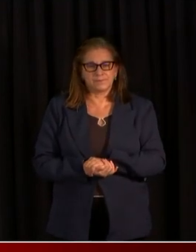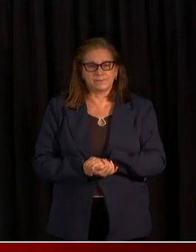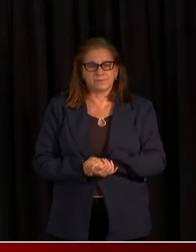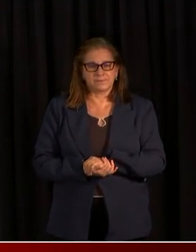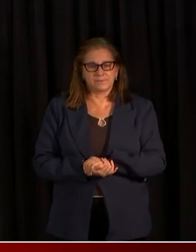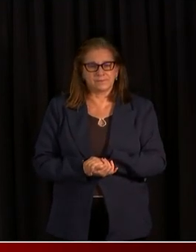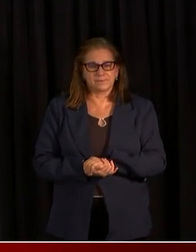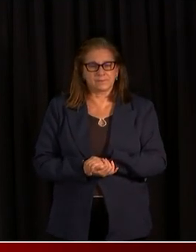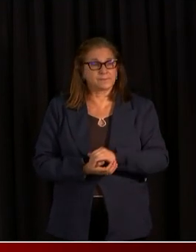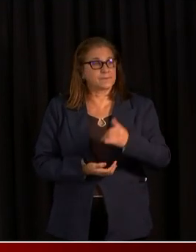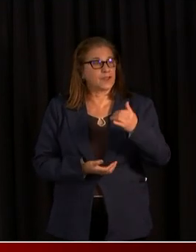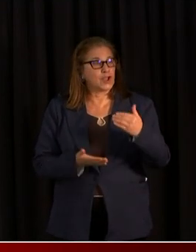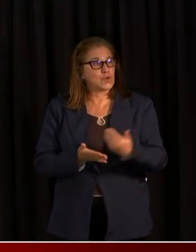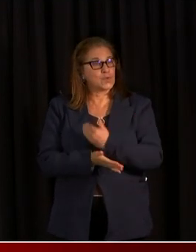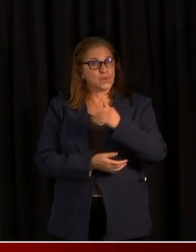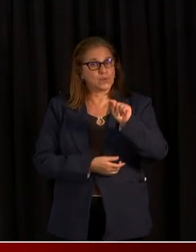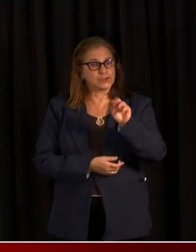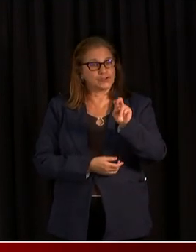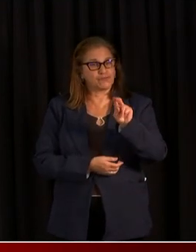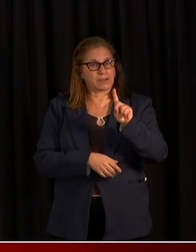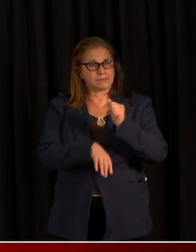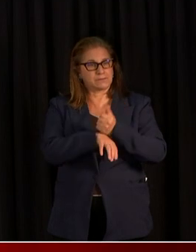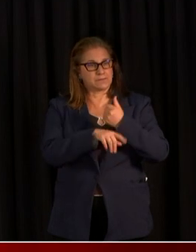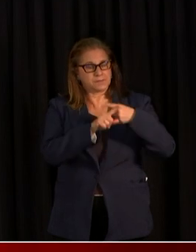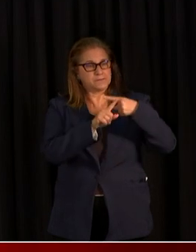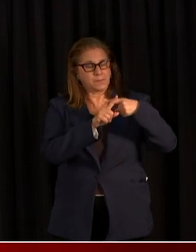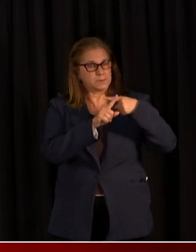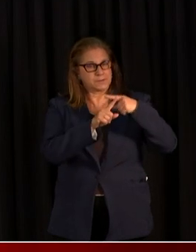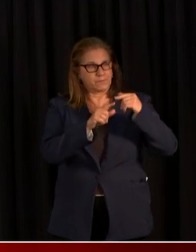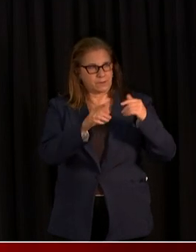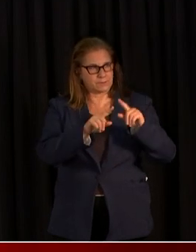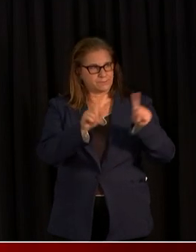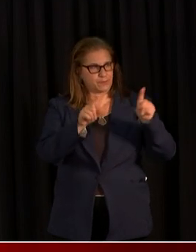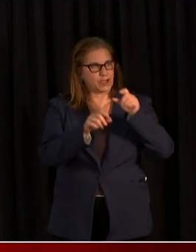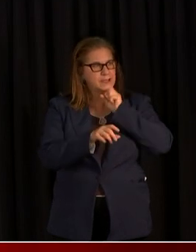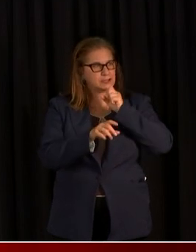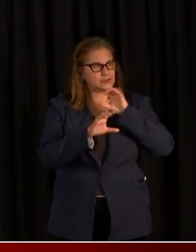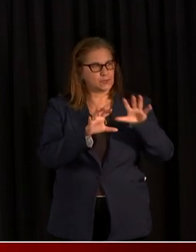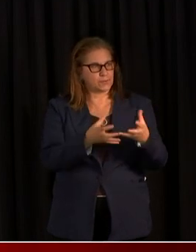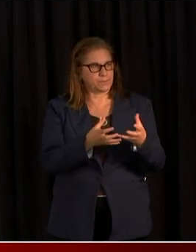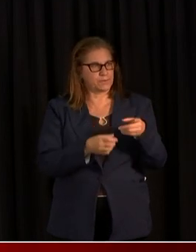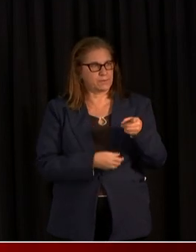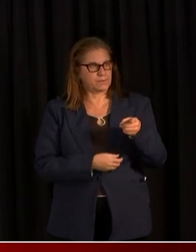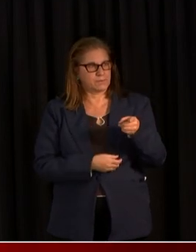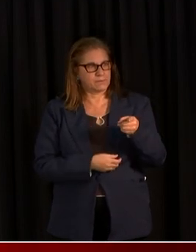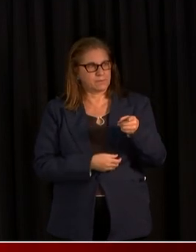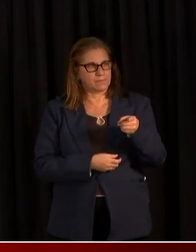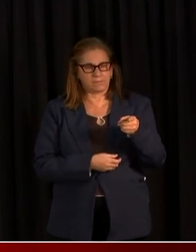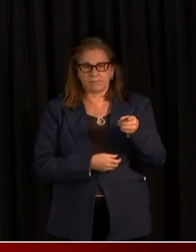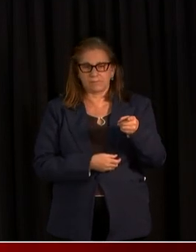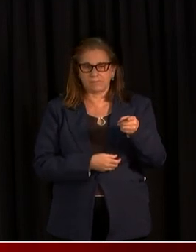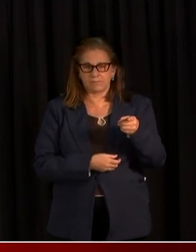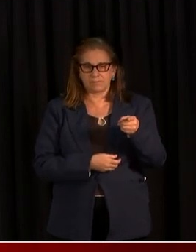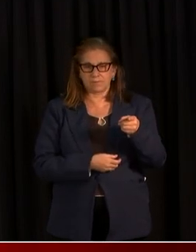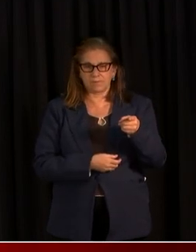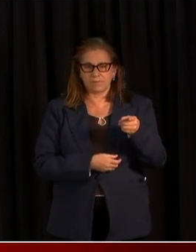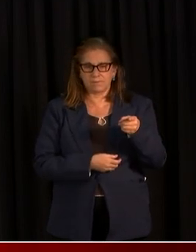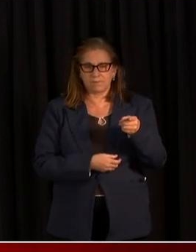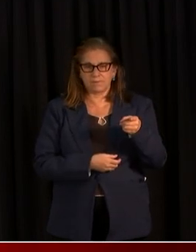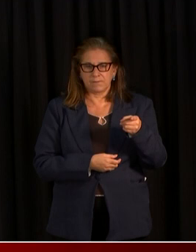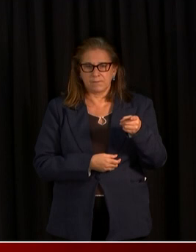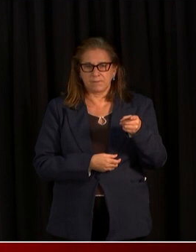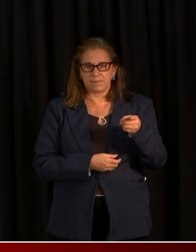group. Prior to July 1, and you have to be mindful that when we're talking about prior to July 1, we're